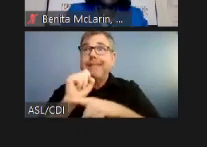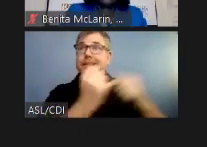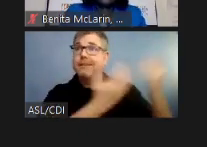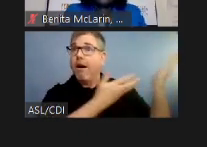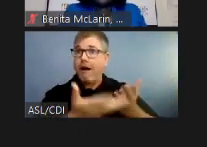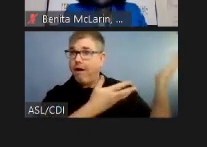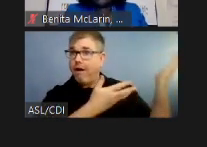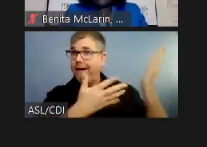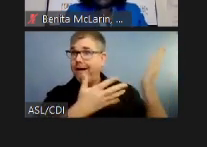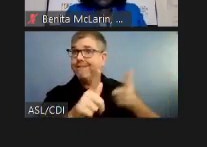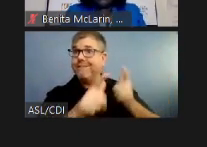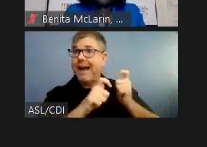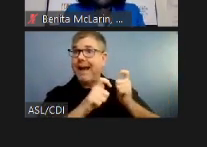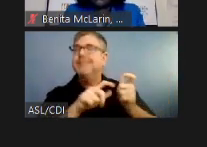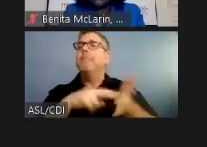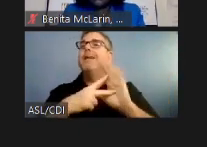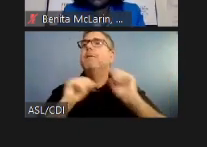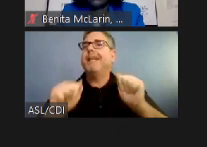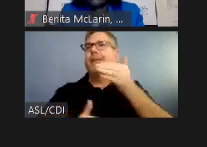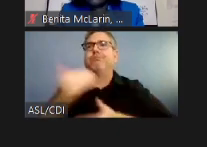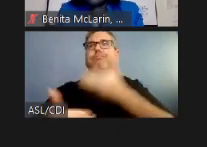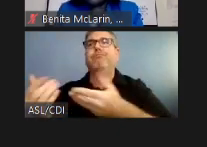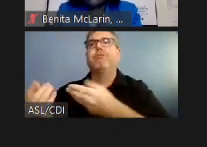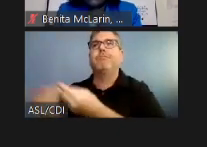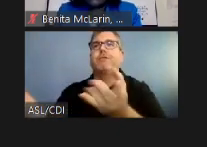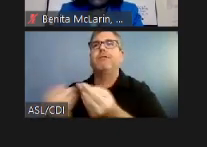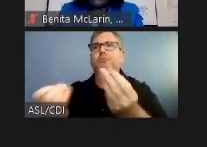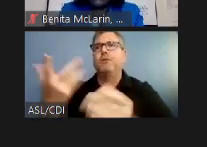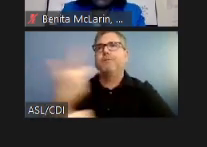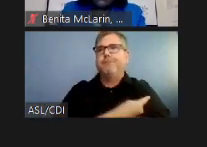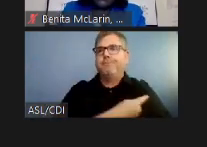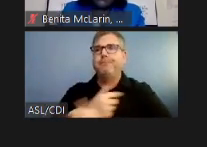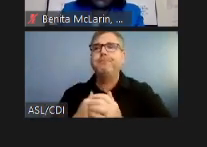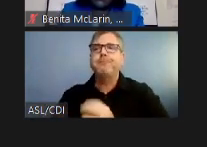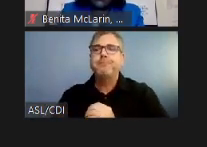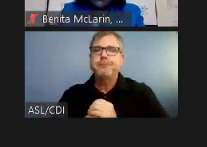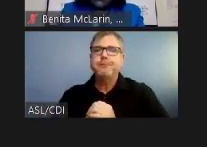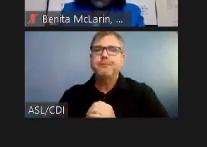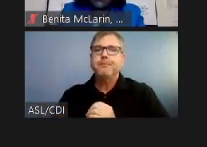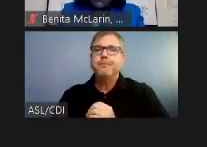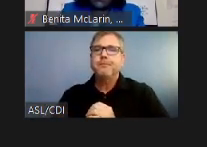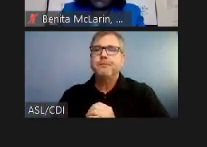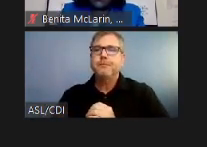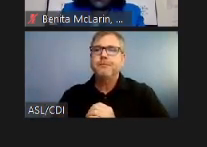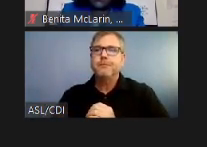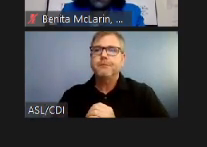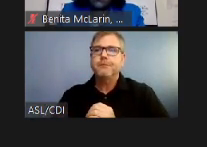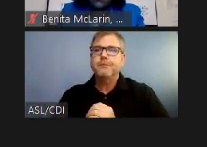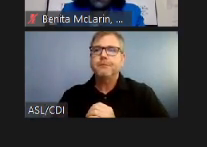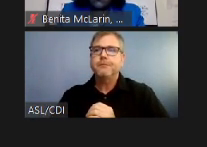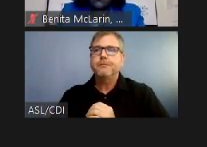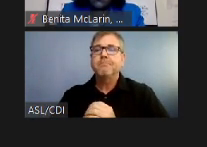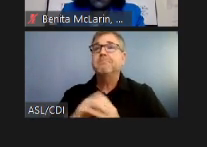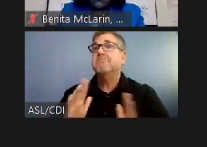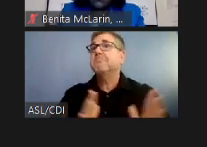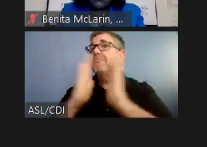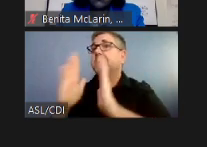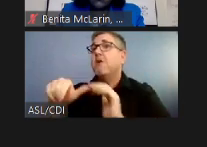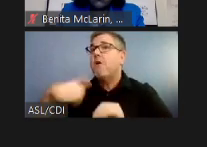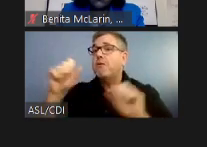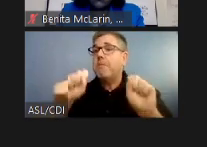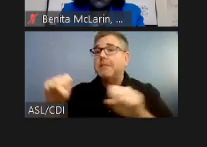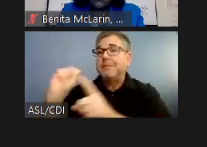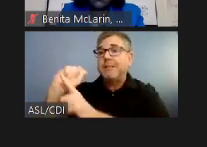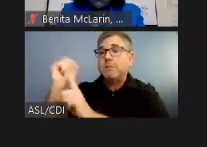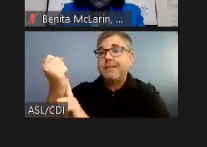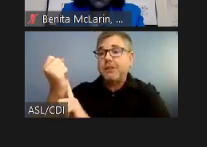Matt, just for fun, can I give you another scenario? Yeah. All right. So let's go back to that first slide. So I'm a 63-year-old